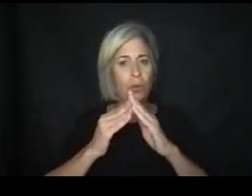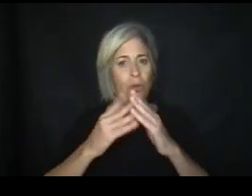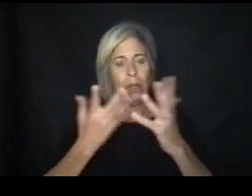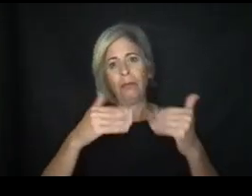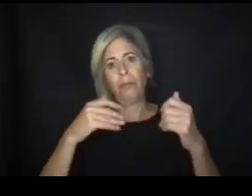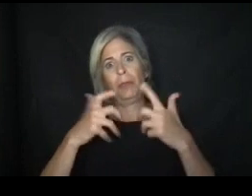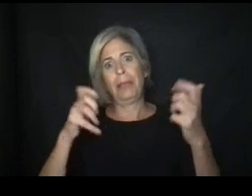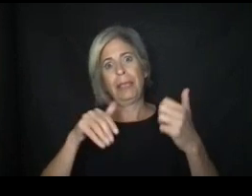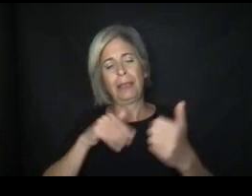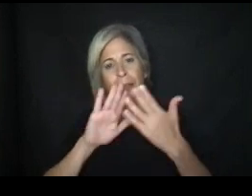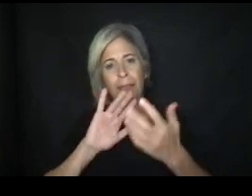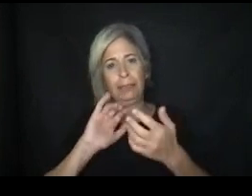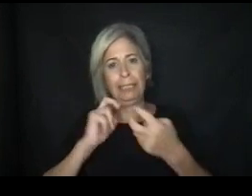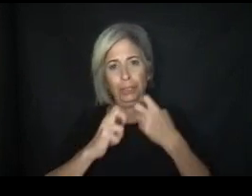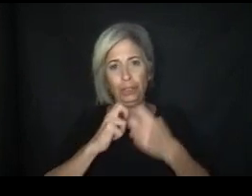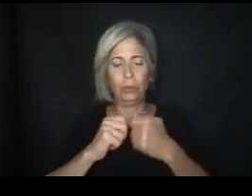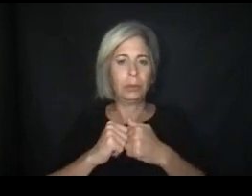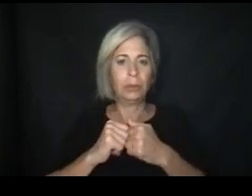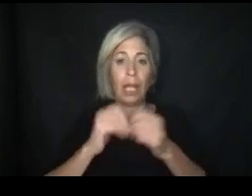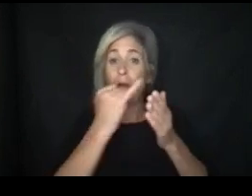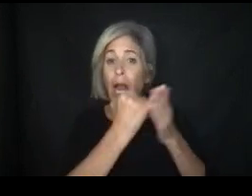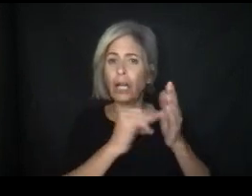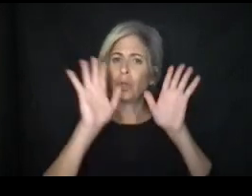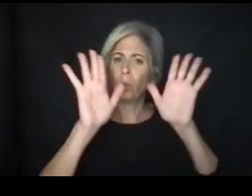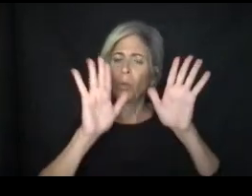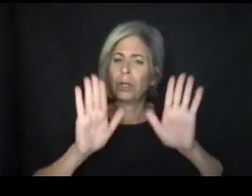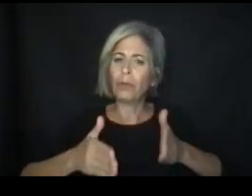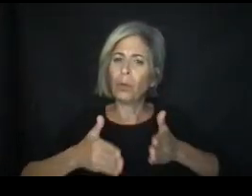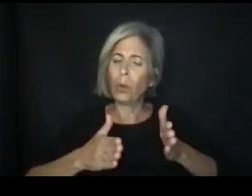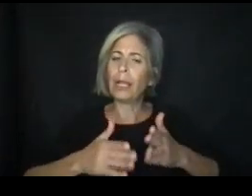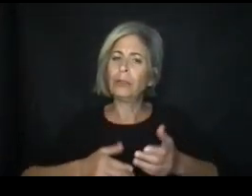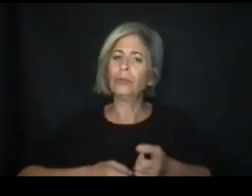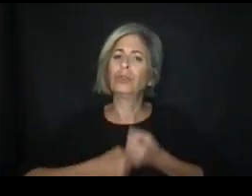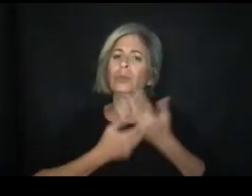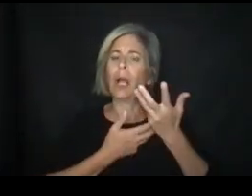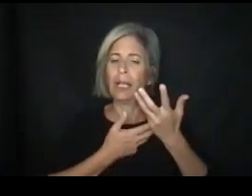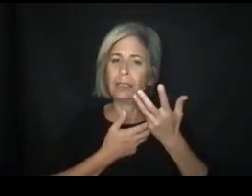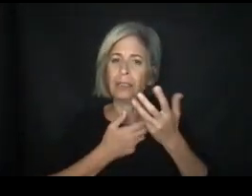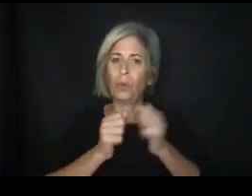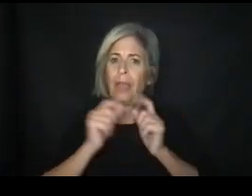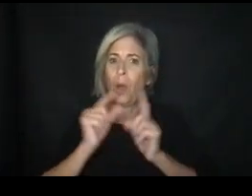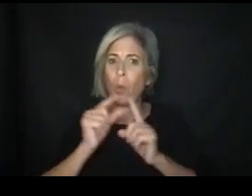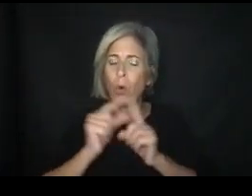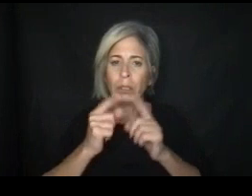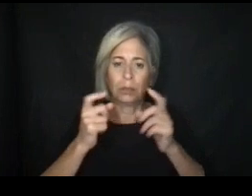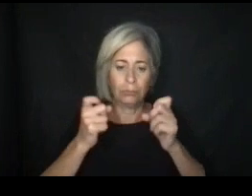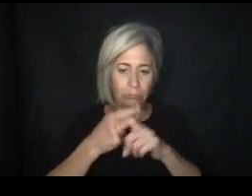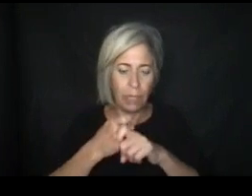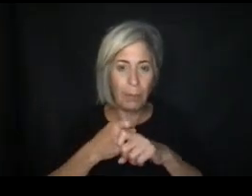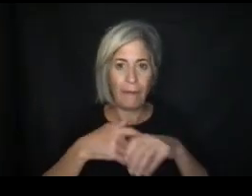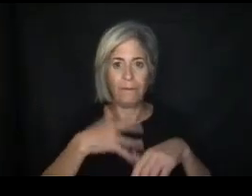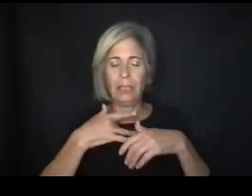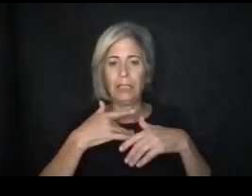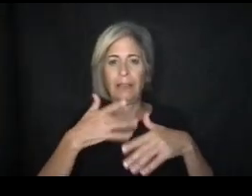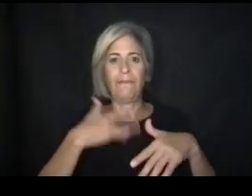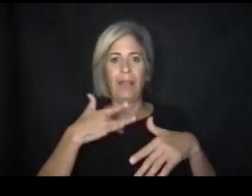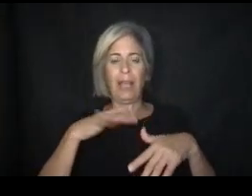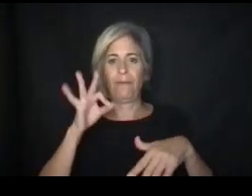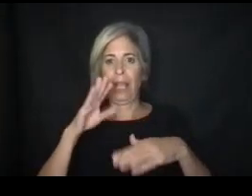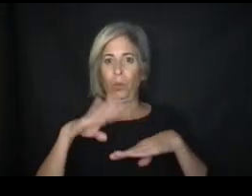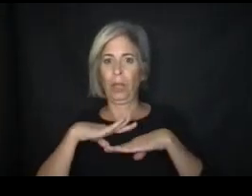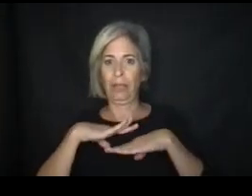well. Art is a great way to express your emotions without words, process complex feelings, and find relief. Because of this, the